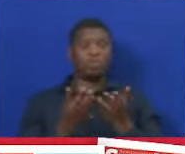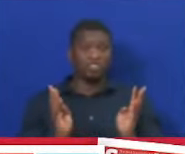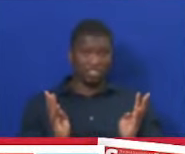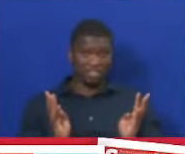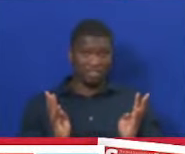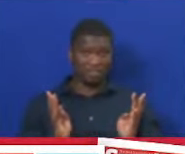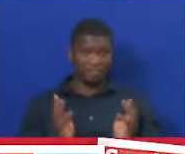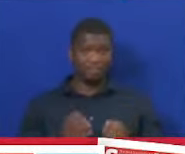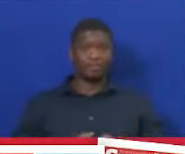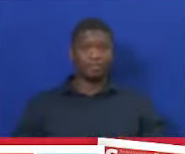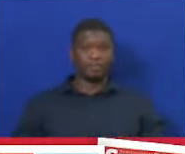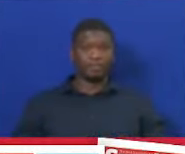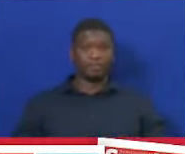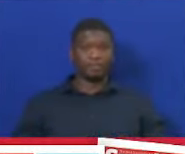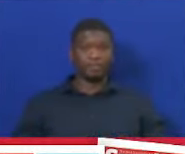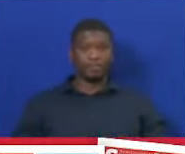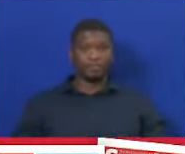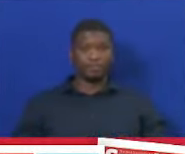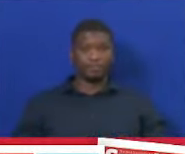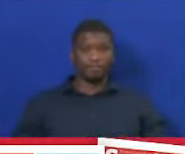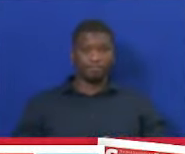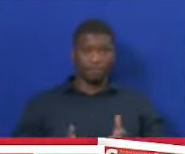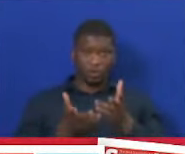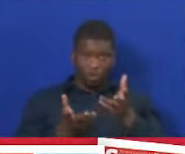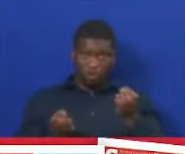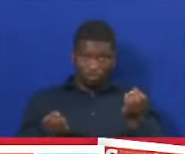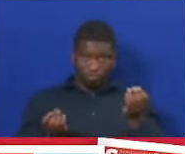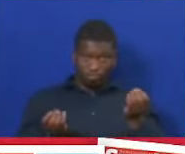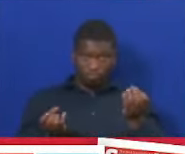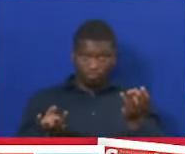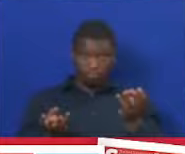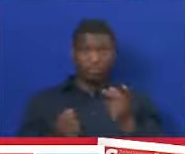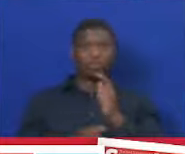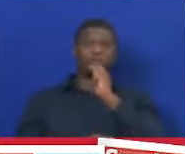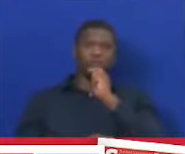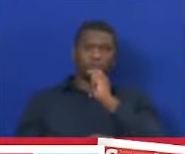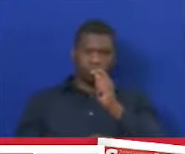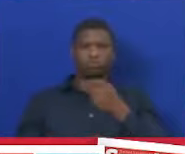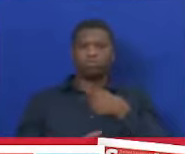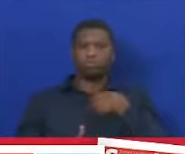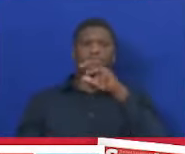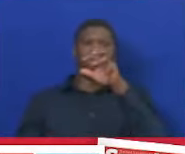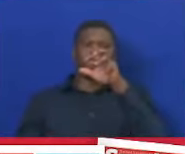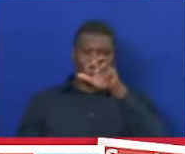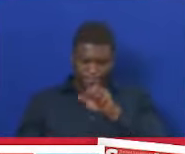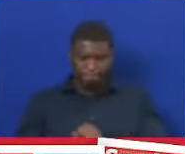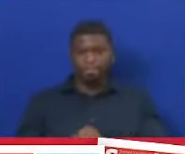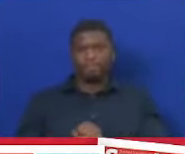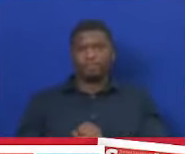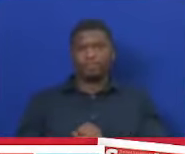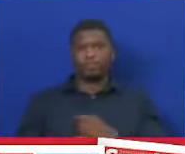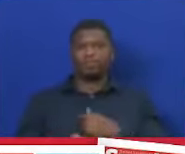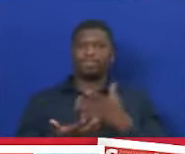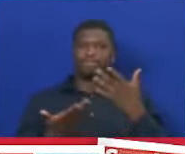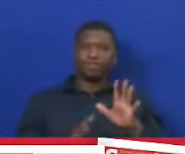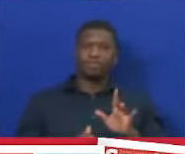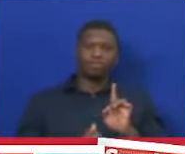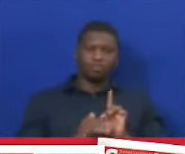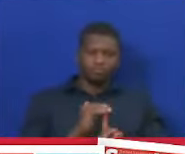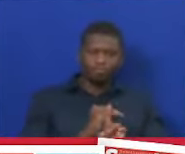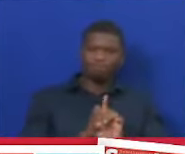That will be indeed the summary of the searches that I have conducted at that point.